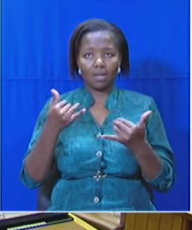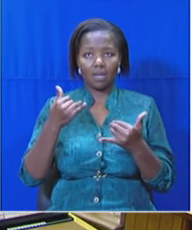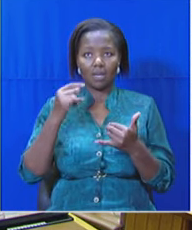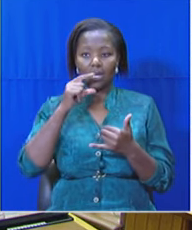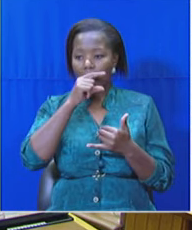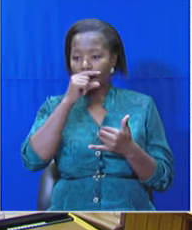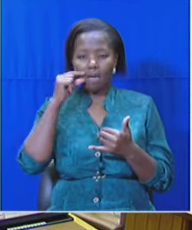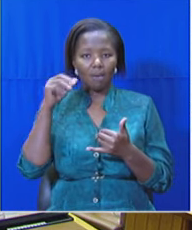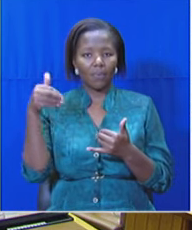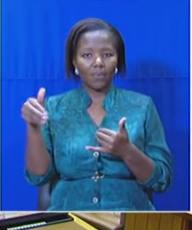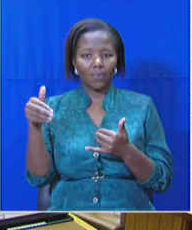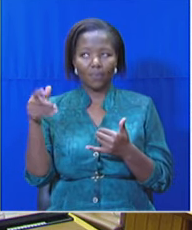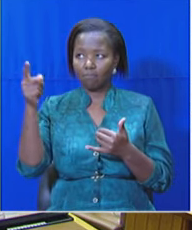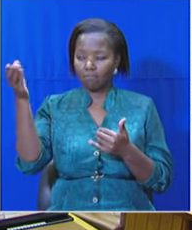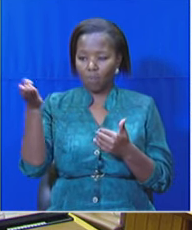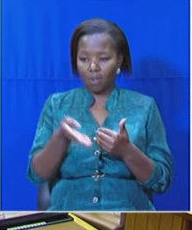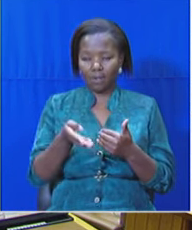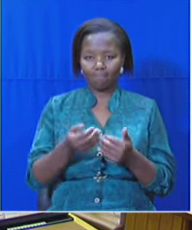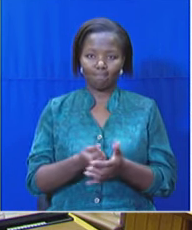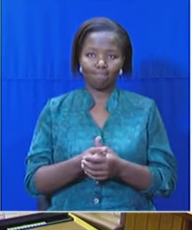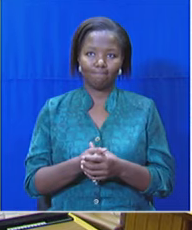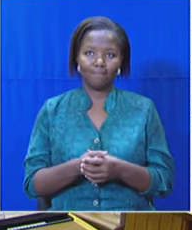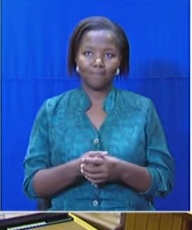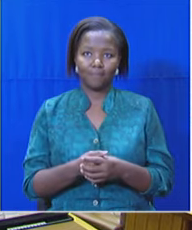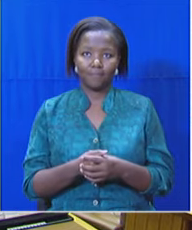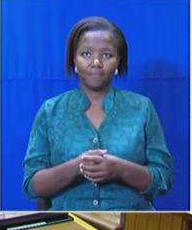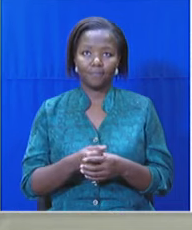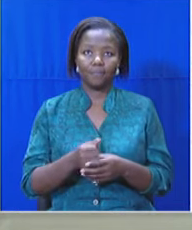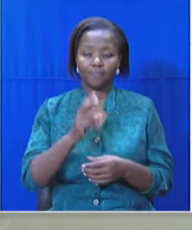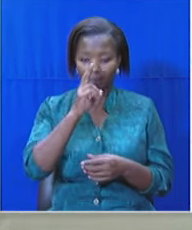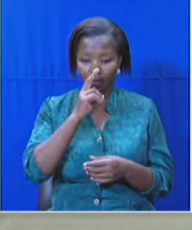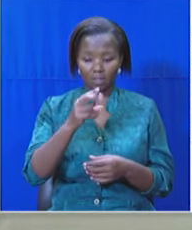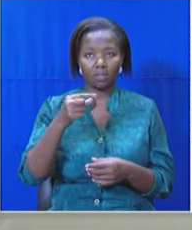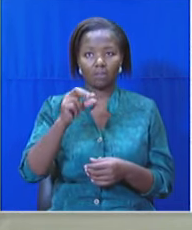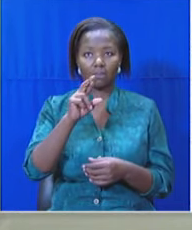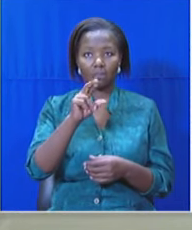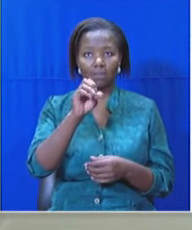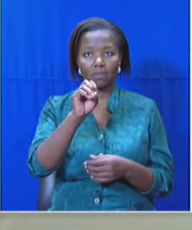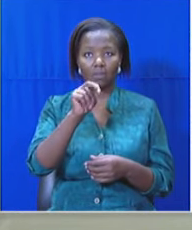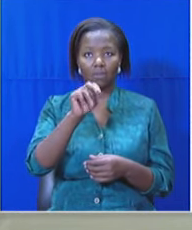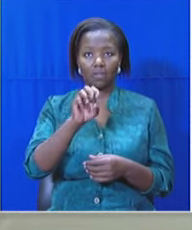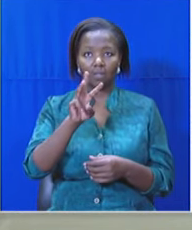have their name, but you are welcome. Honorable Groenewald.